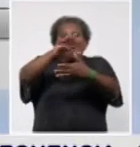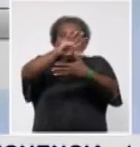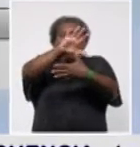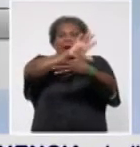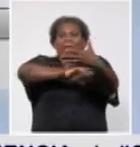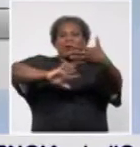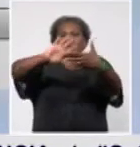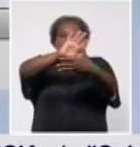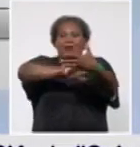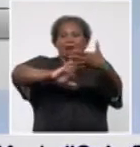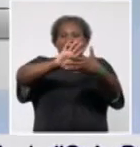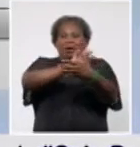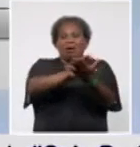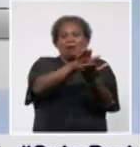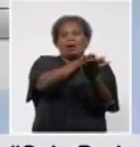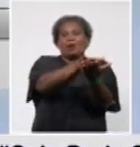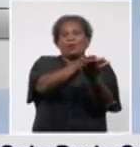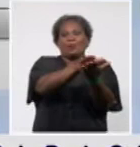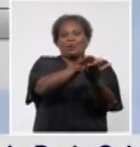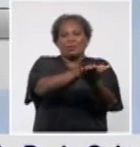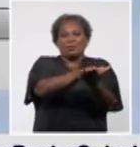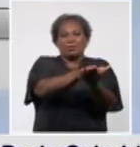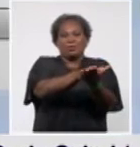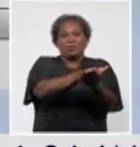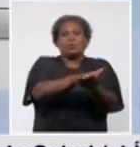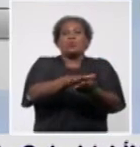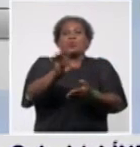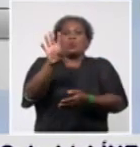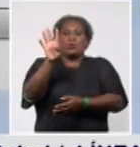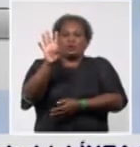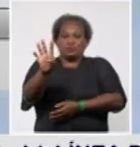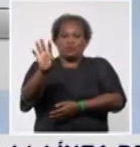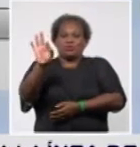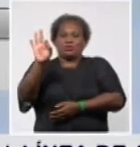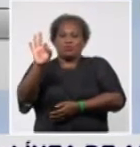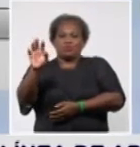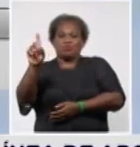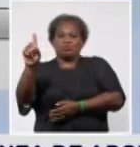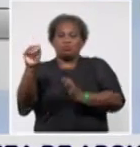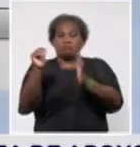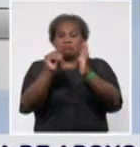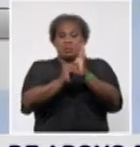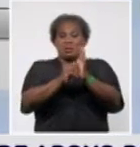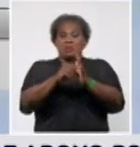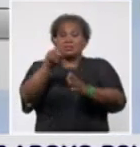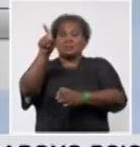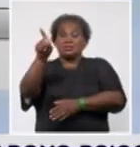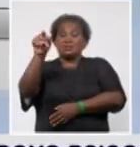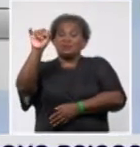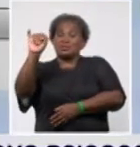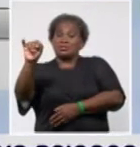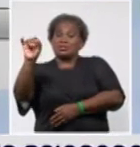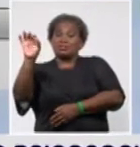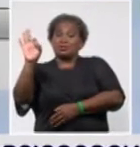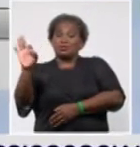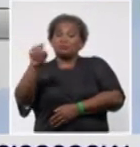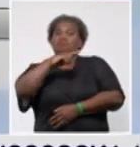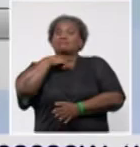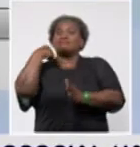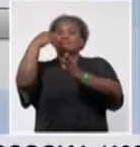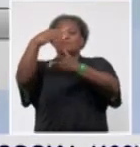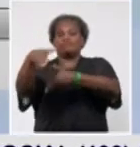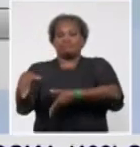3,263 occurred in the region, for a death toll in the Americas of